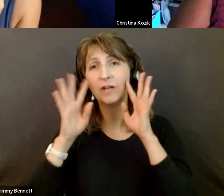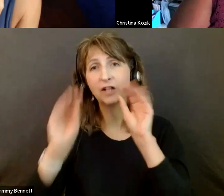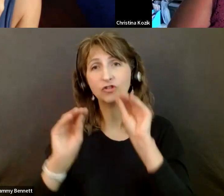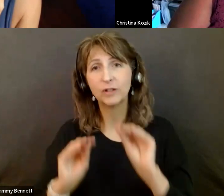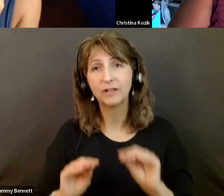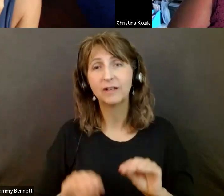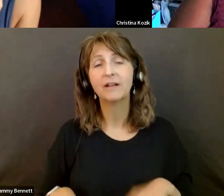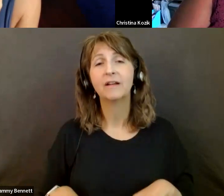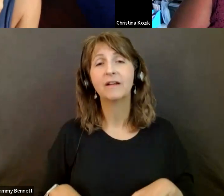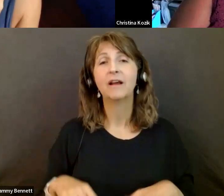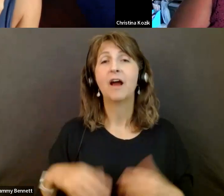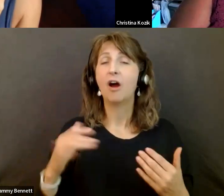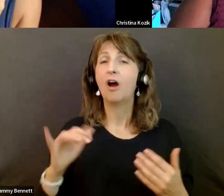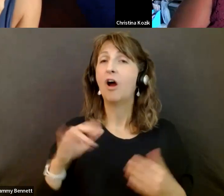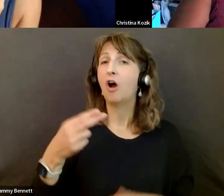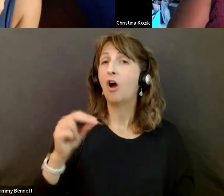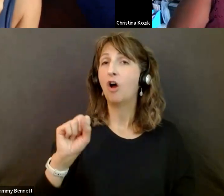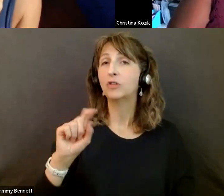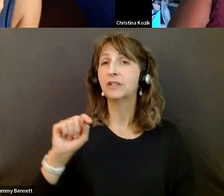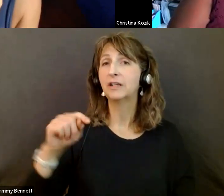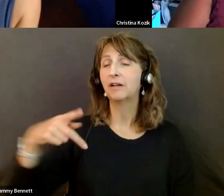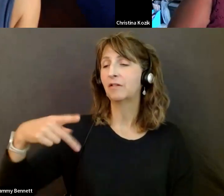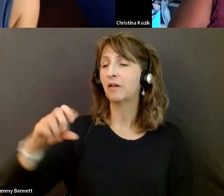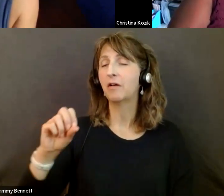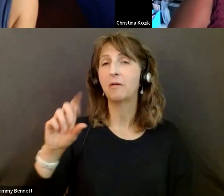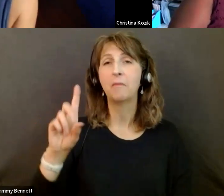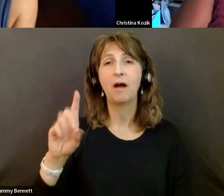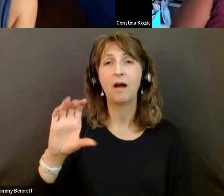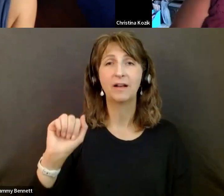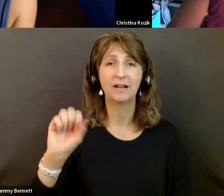as hosting the podcast that we have called Just Needs.